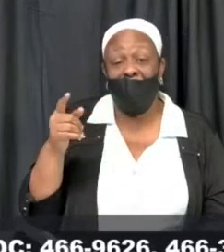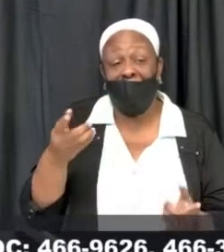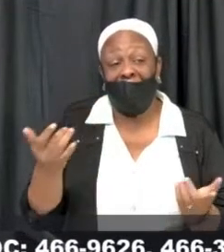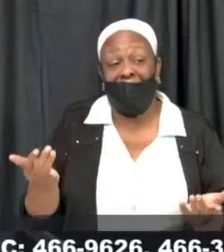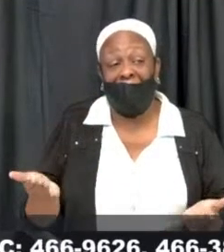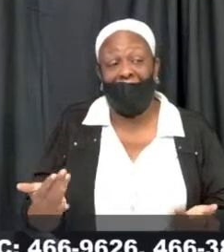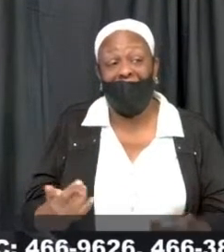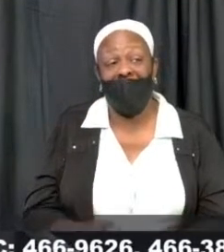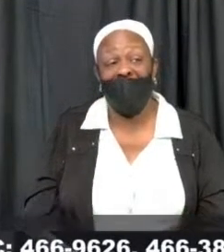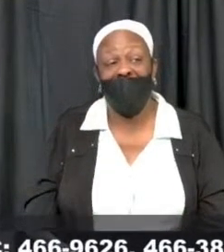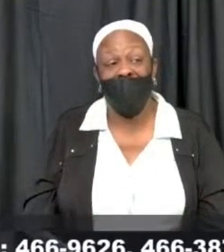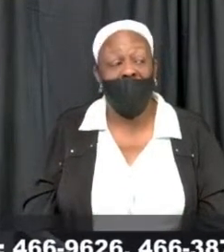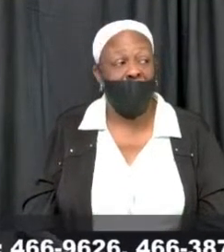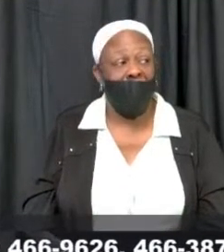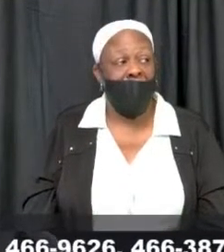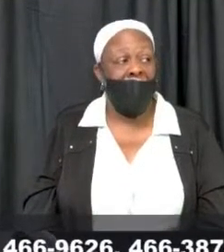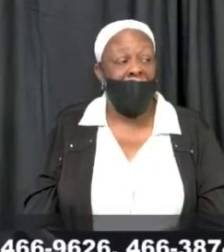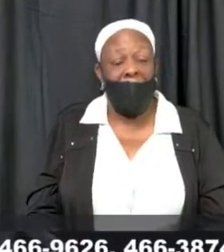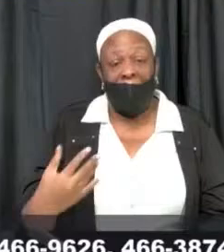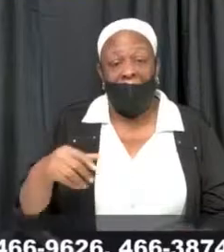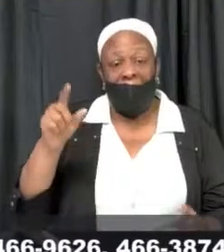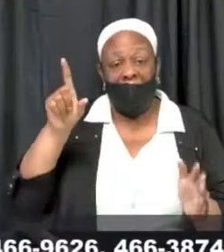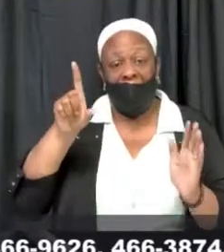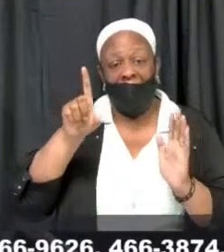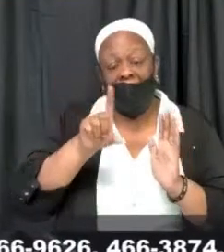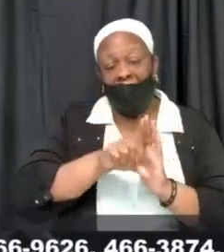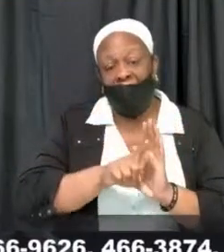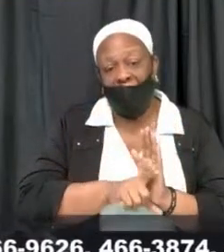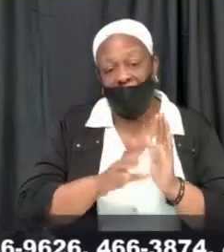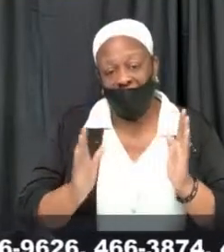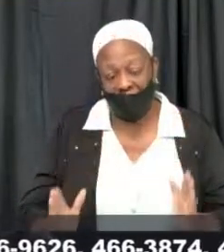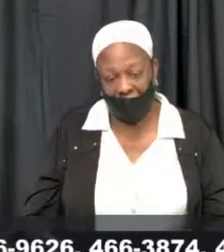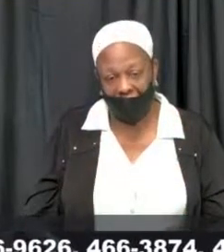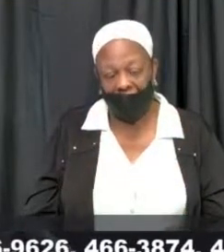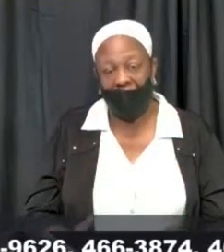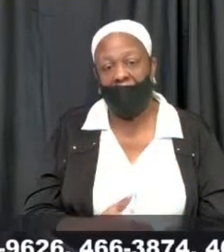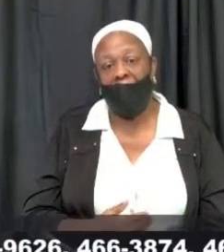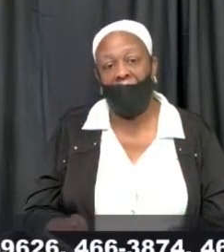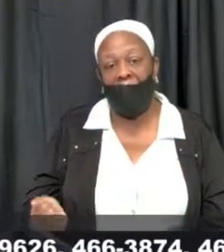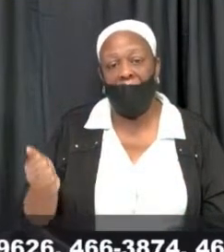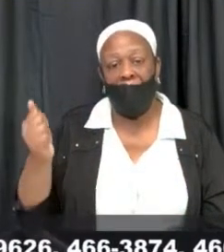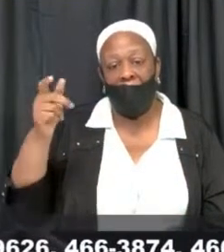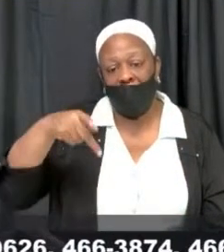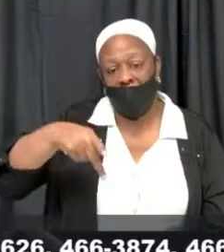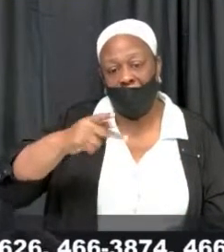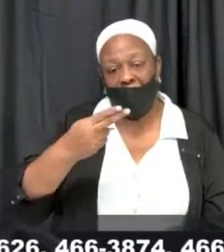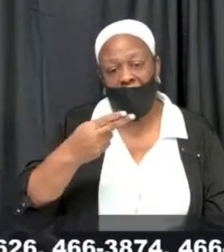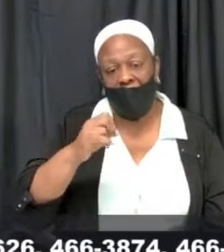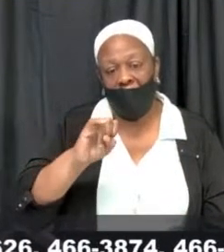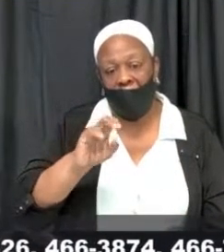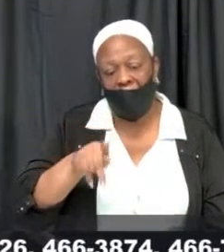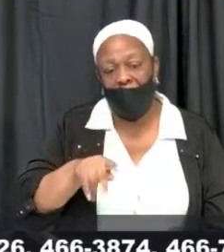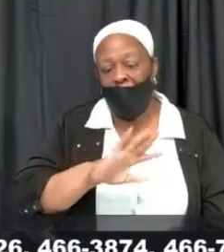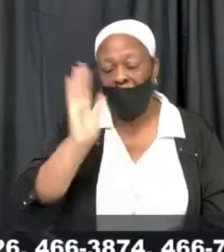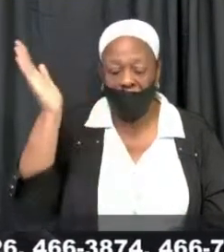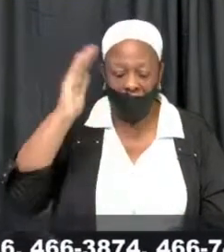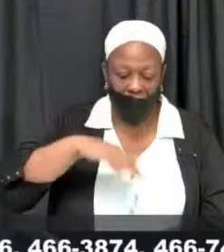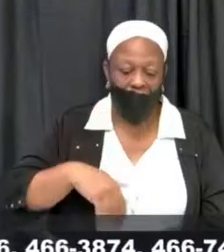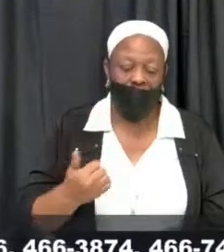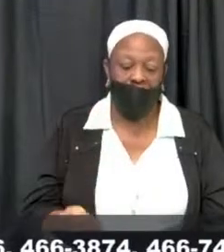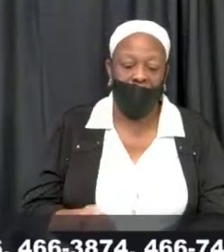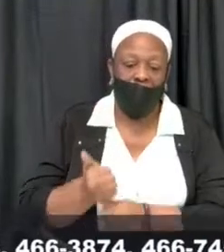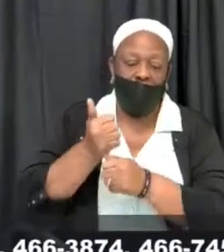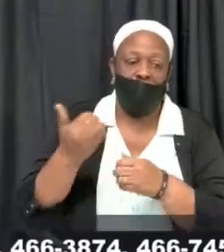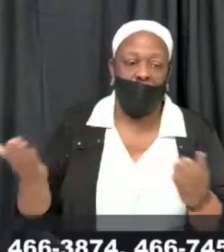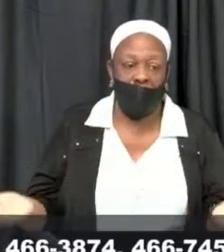And I also thank our Attorney General and the Honorable Wendy Phipps. They're always very